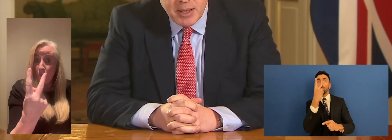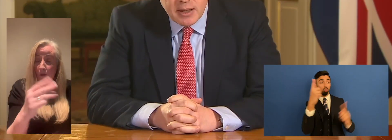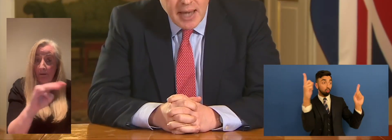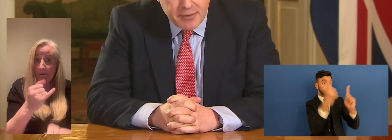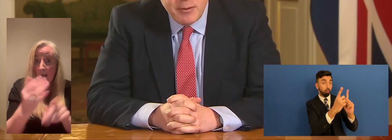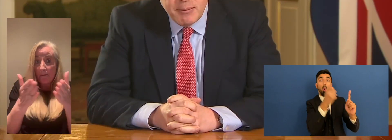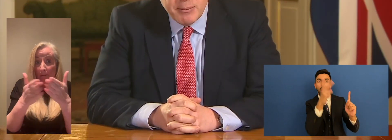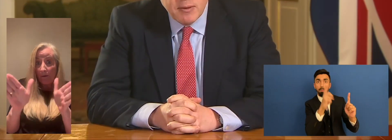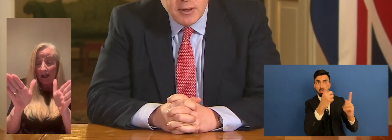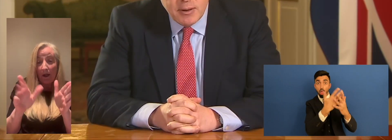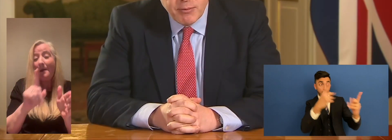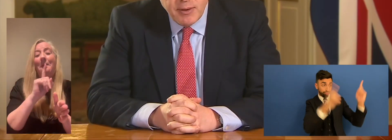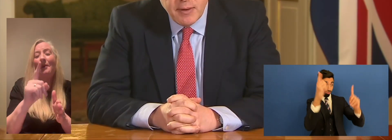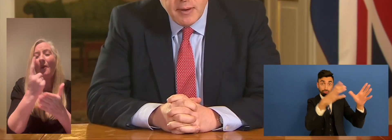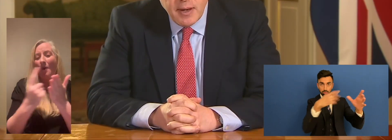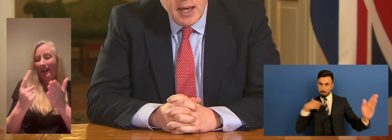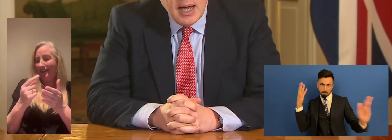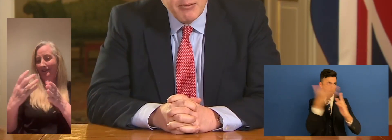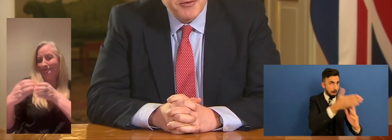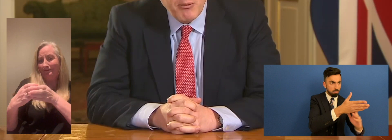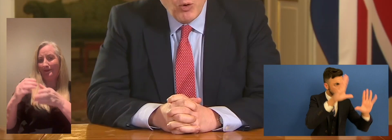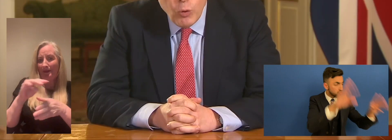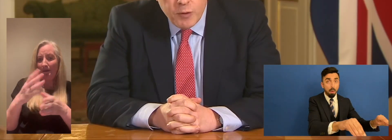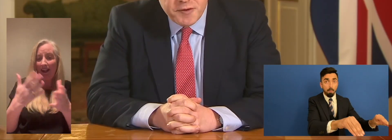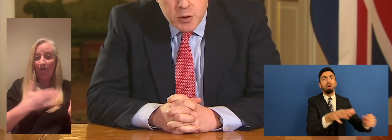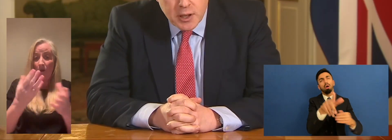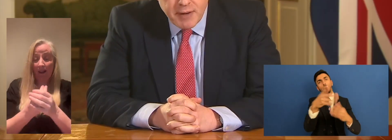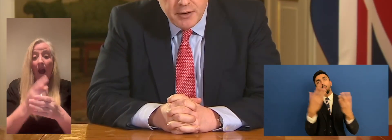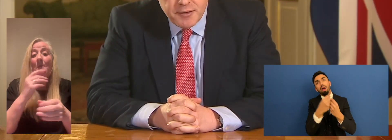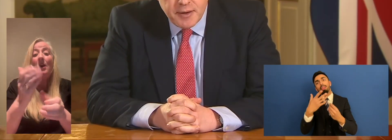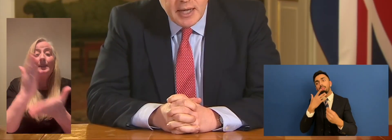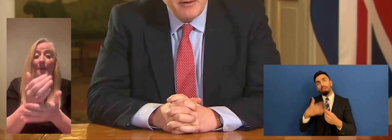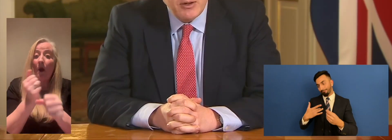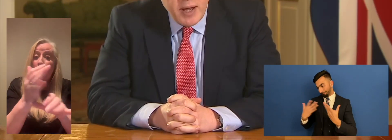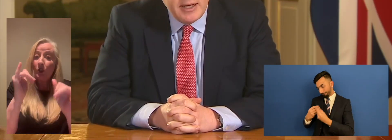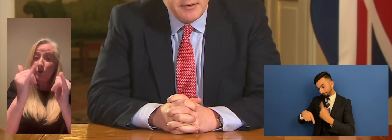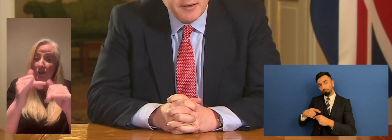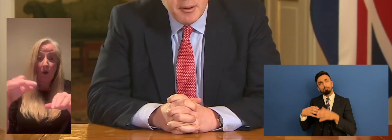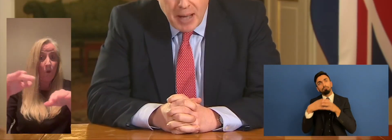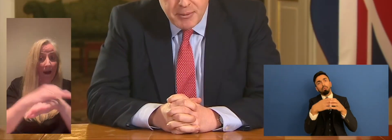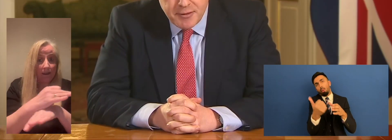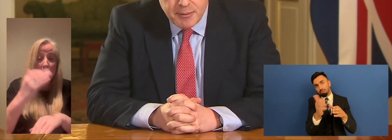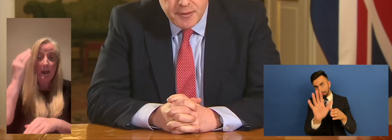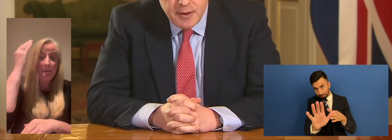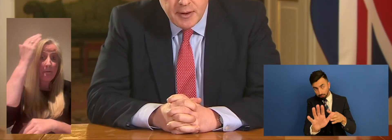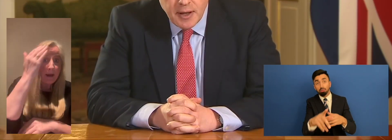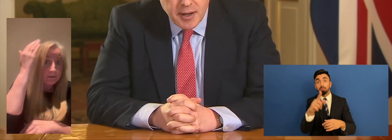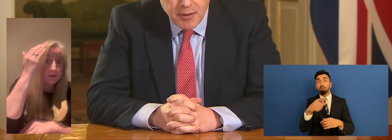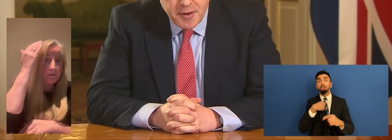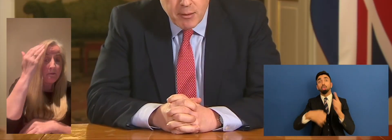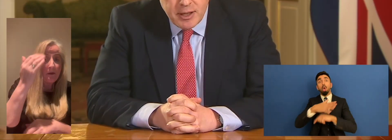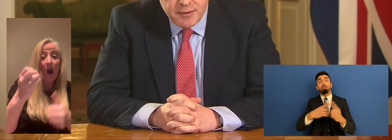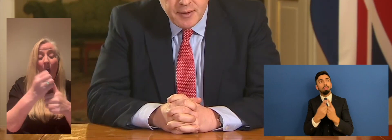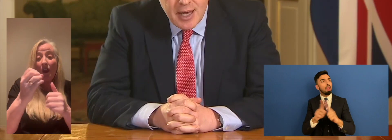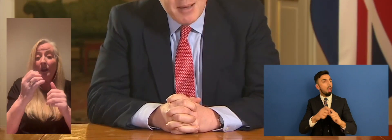in public, excluding people you live with. And we'll stop all social events, including weddings, baptisms and